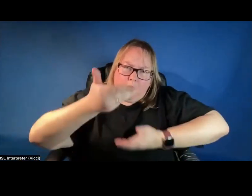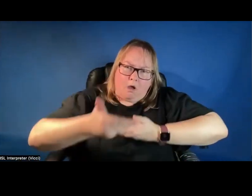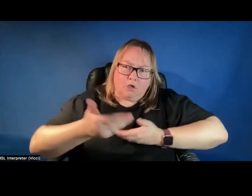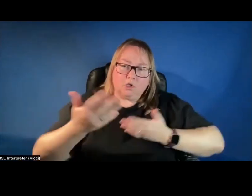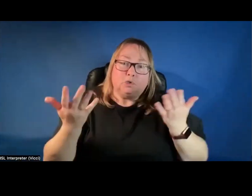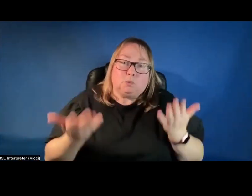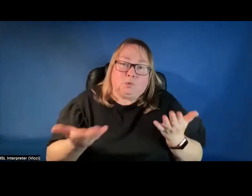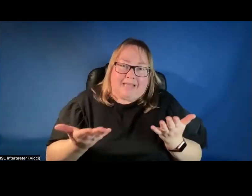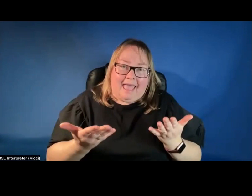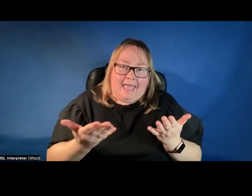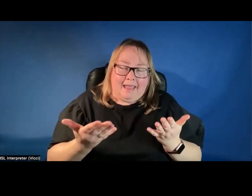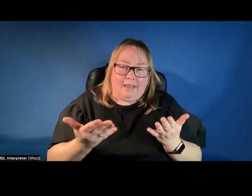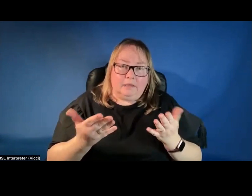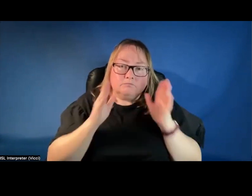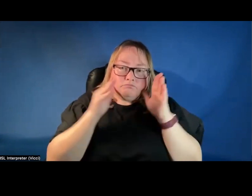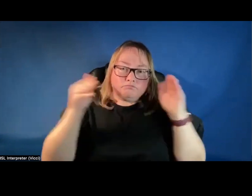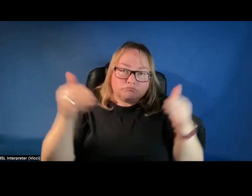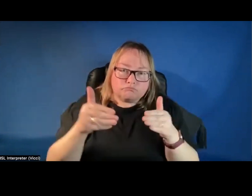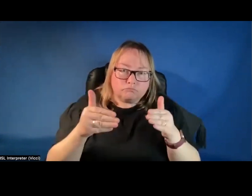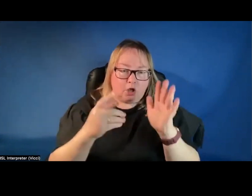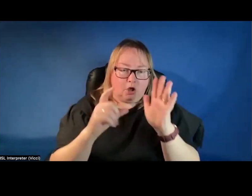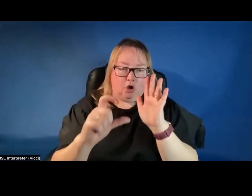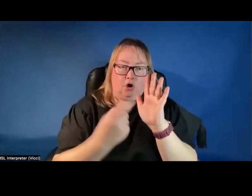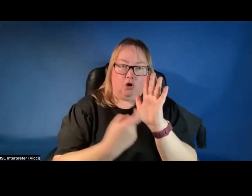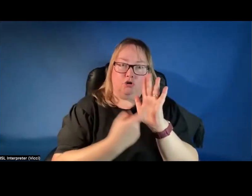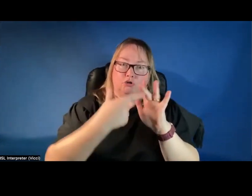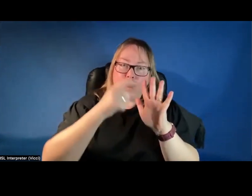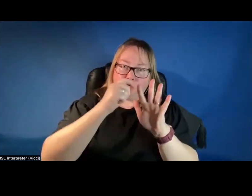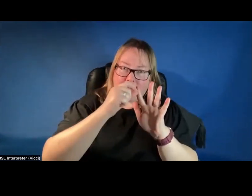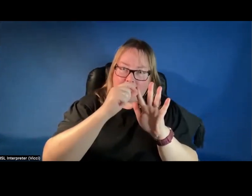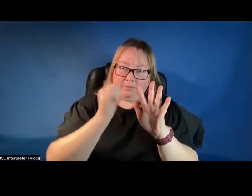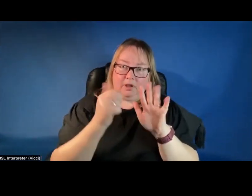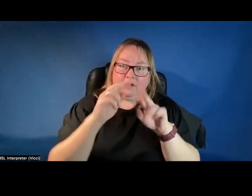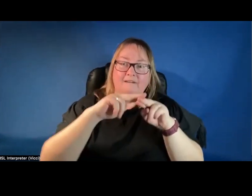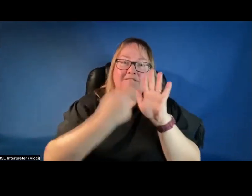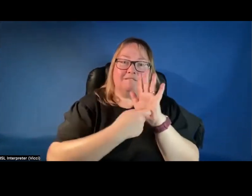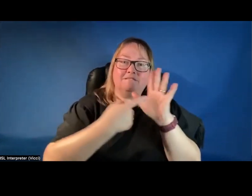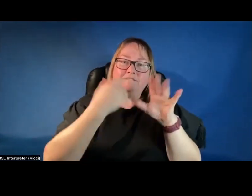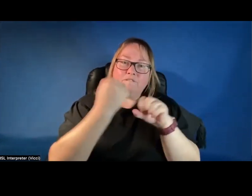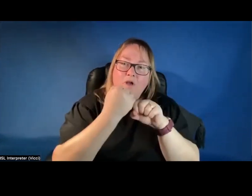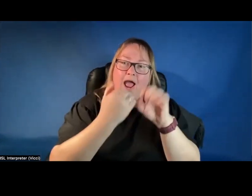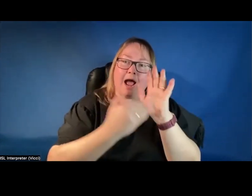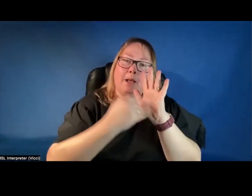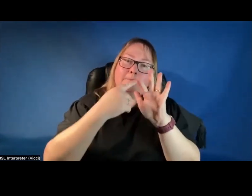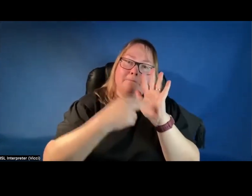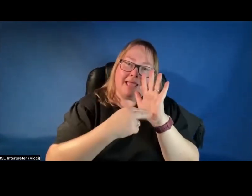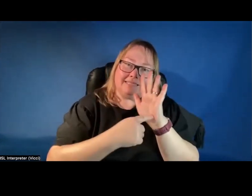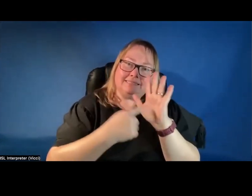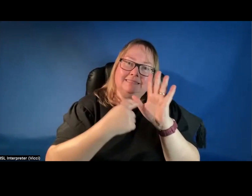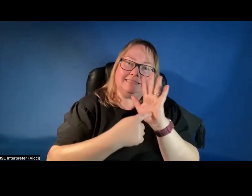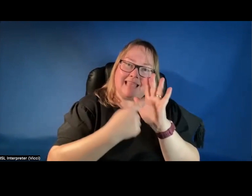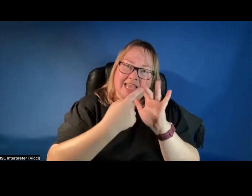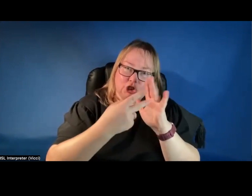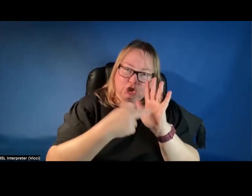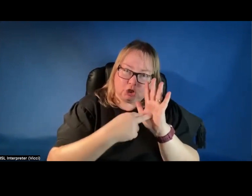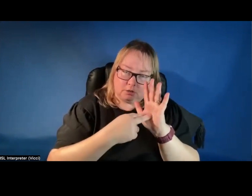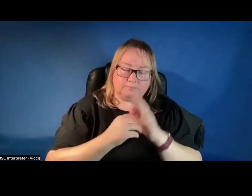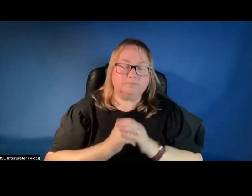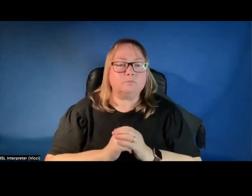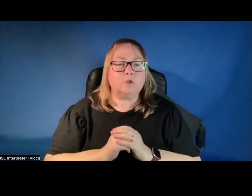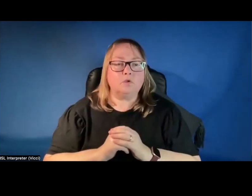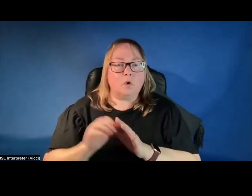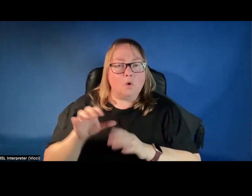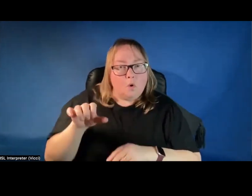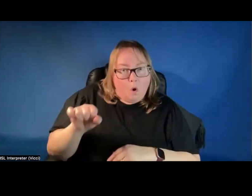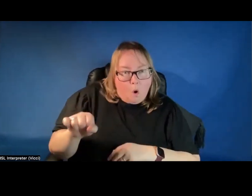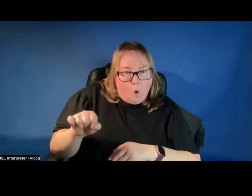fragmentation. So before I hand it over to Char and to Jennifer, typically we try to do a